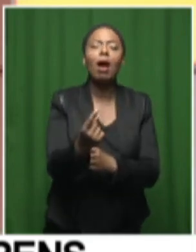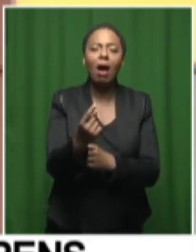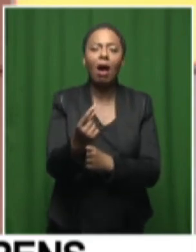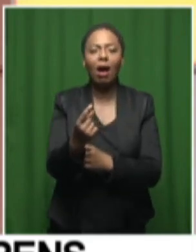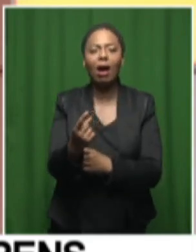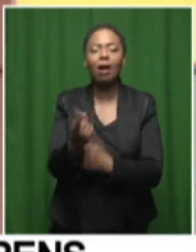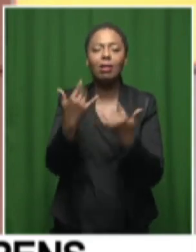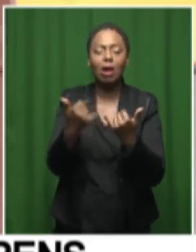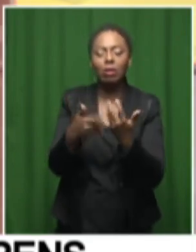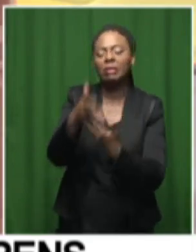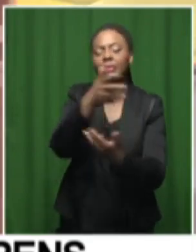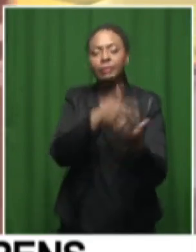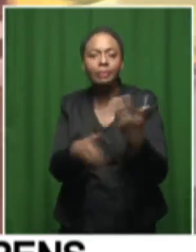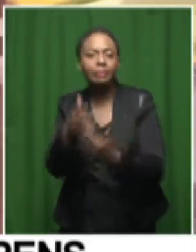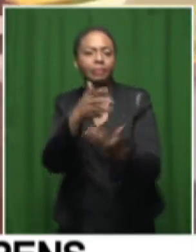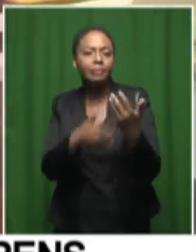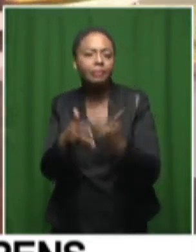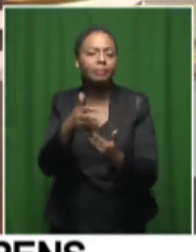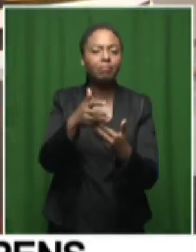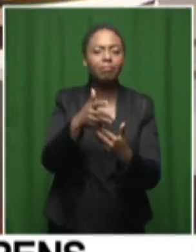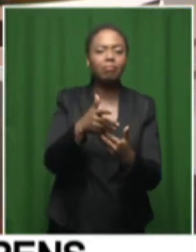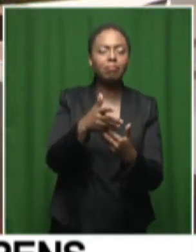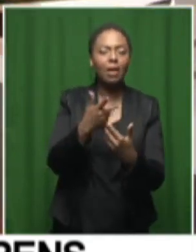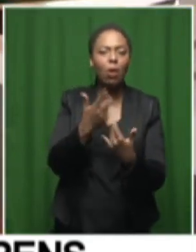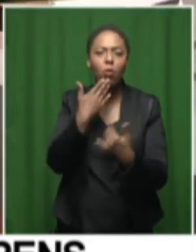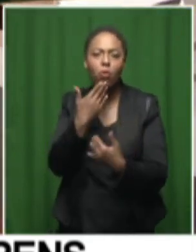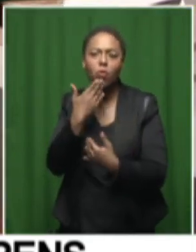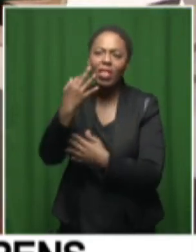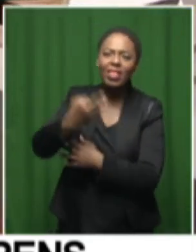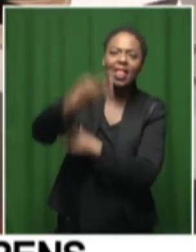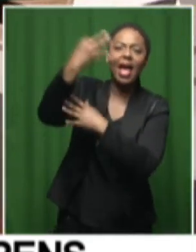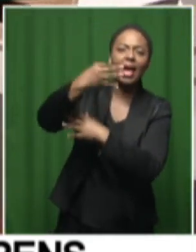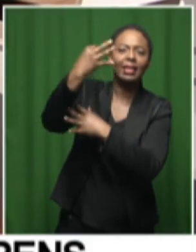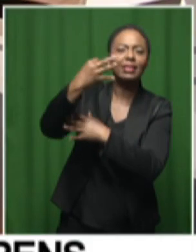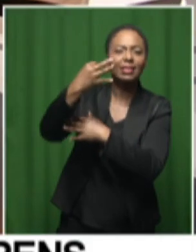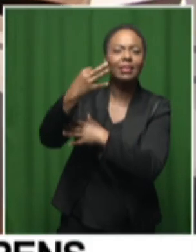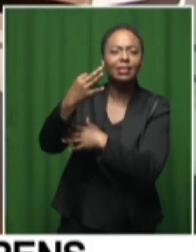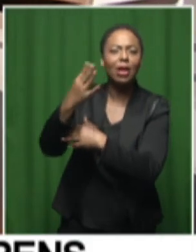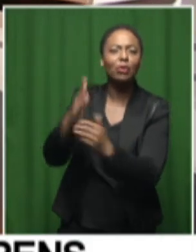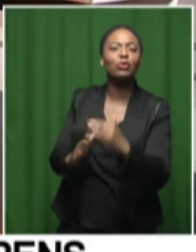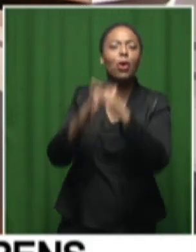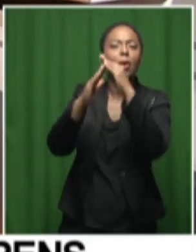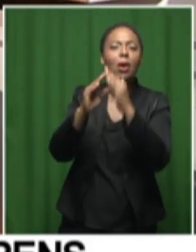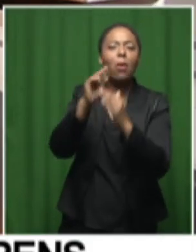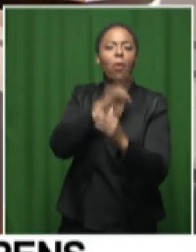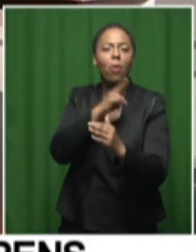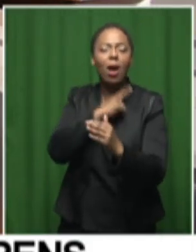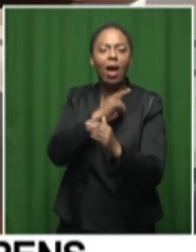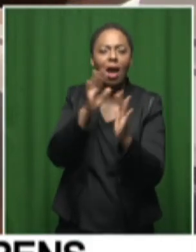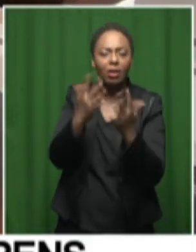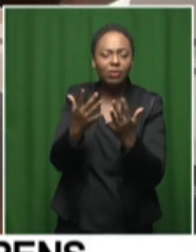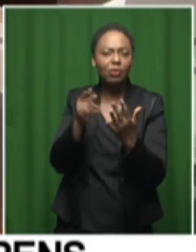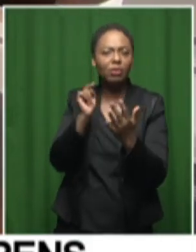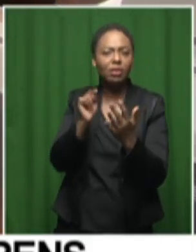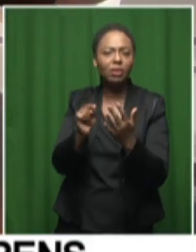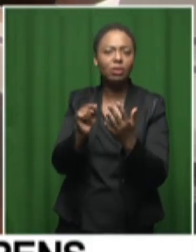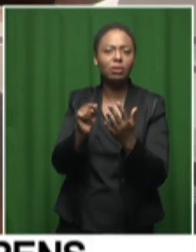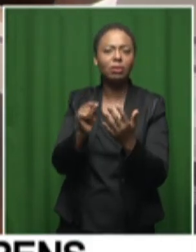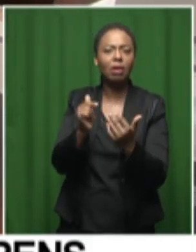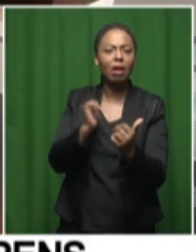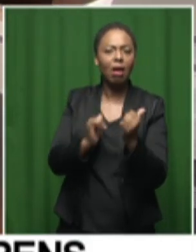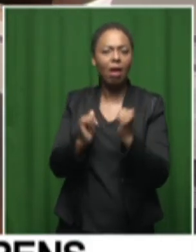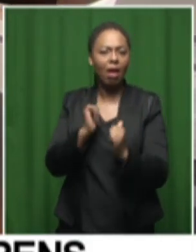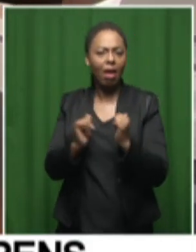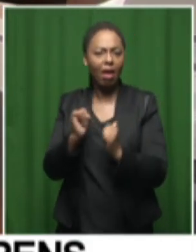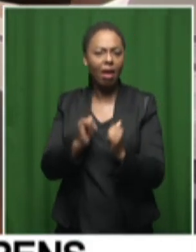made collages. I was like, who's Richard III in the school? You know, if you had to look at like his deformity, what is that in your life? And